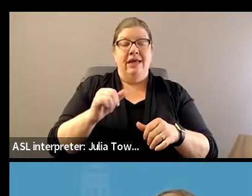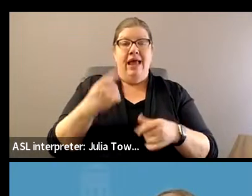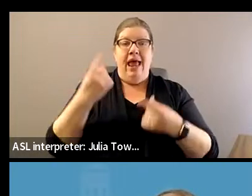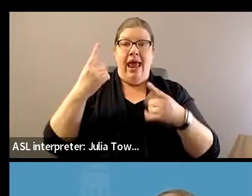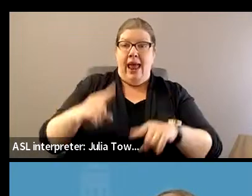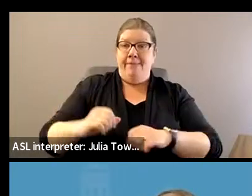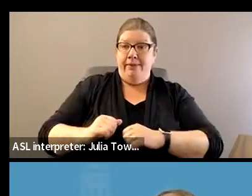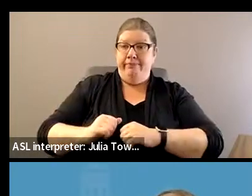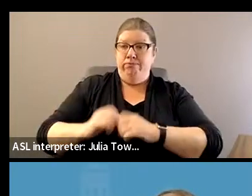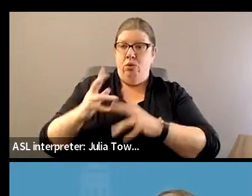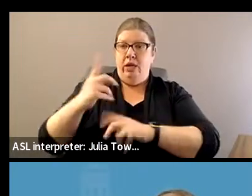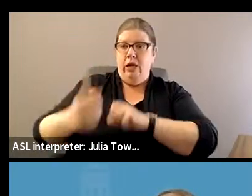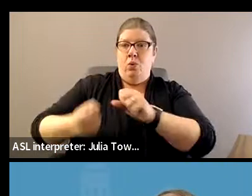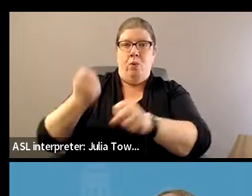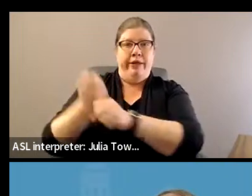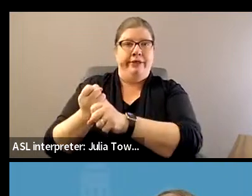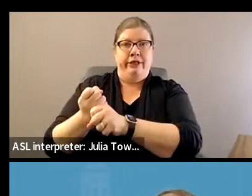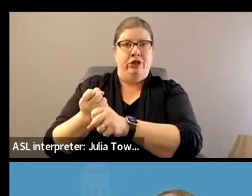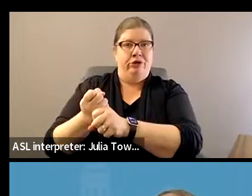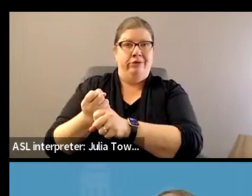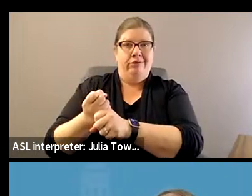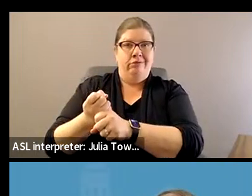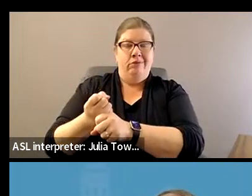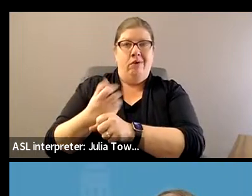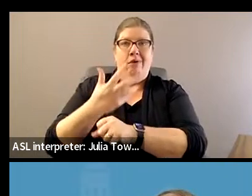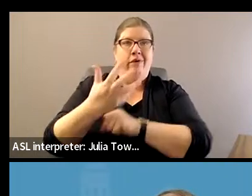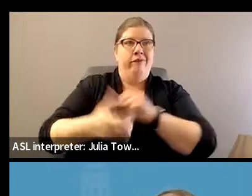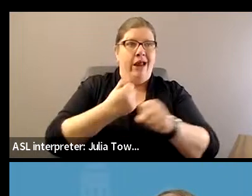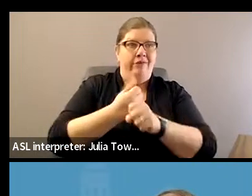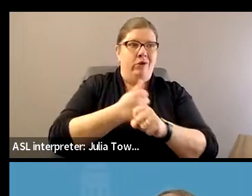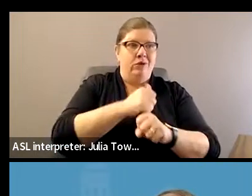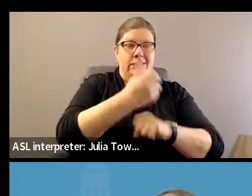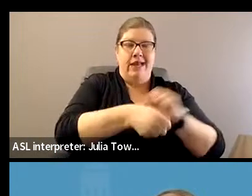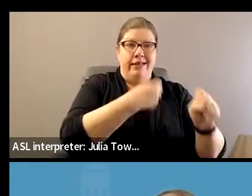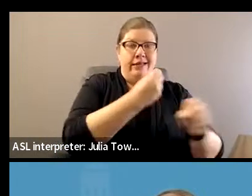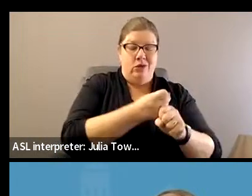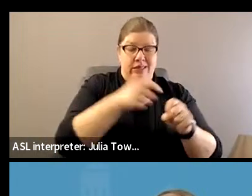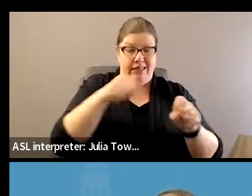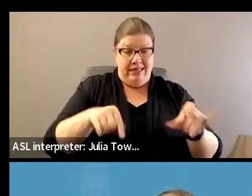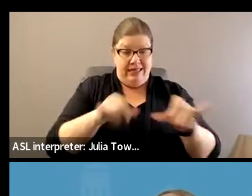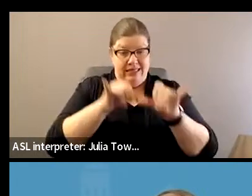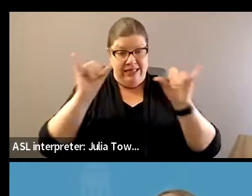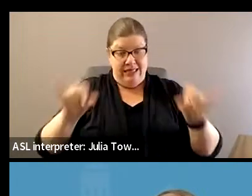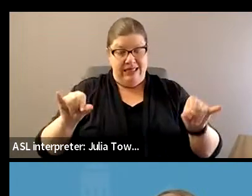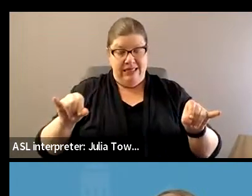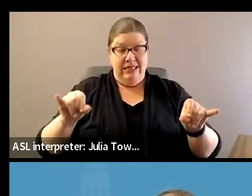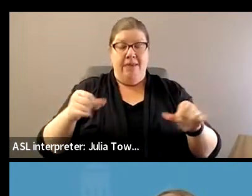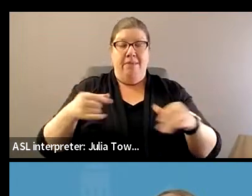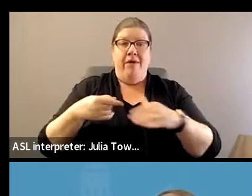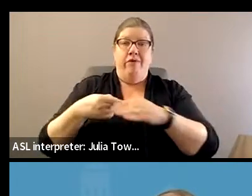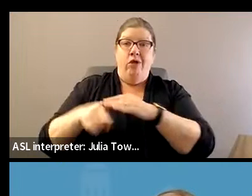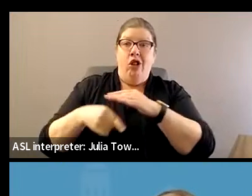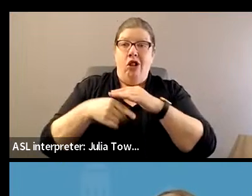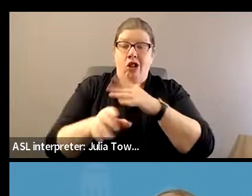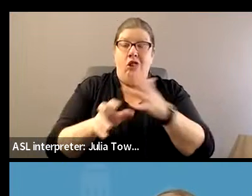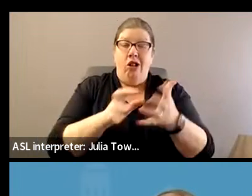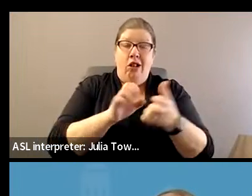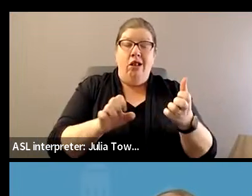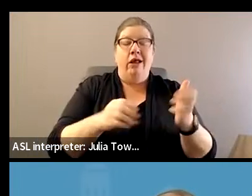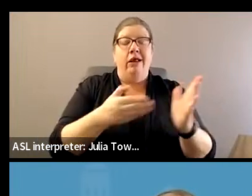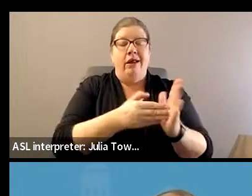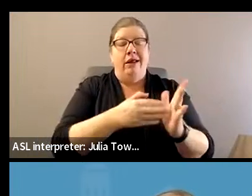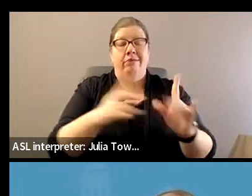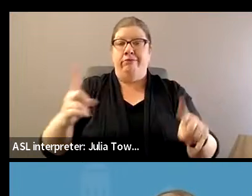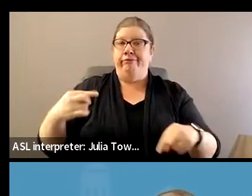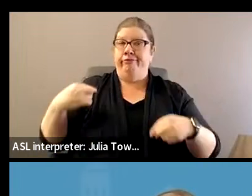year, in 5 years, in 10 years. This has been decades, and since the origin